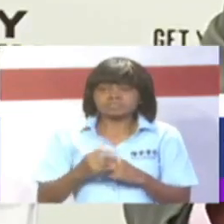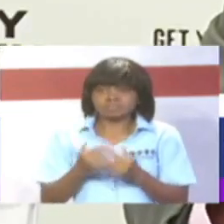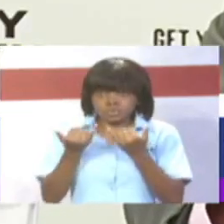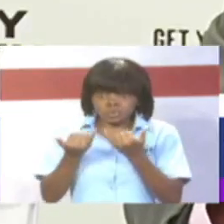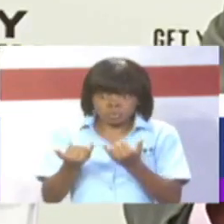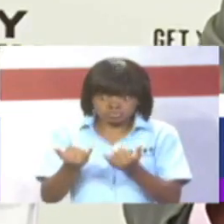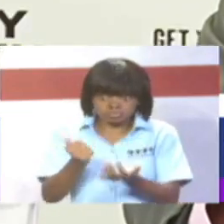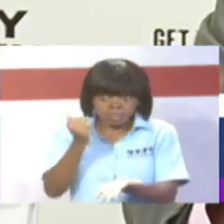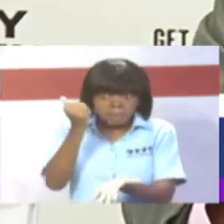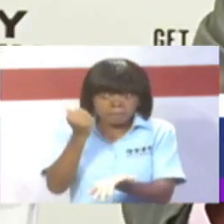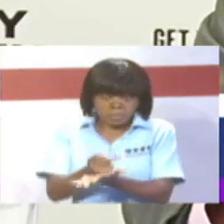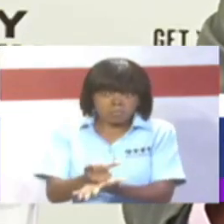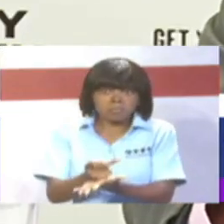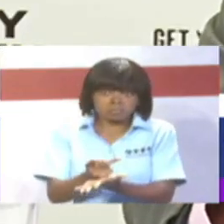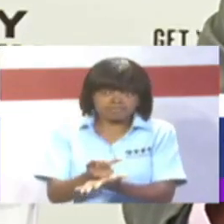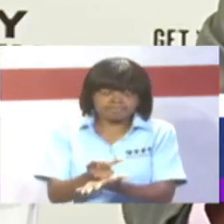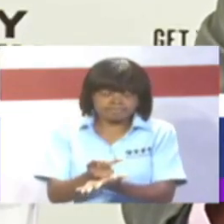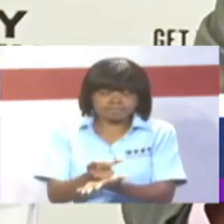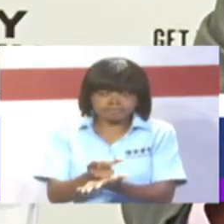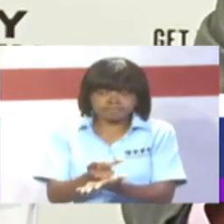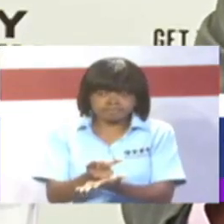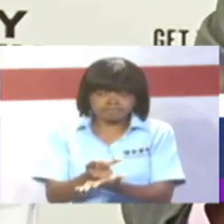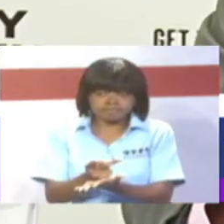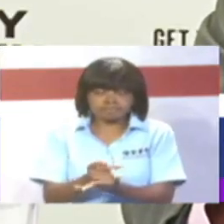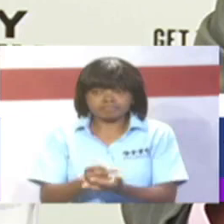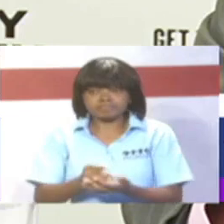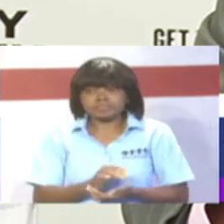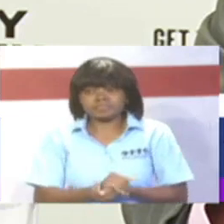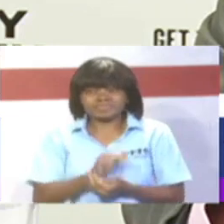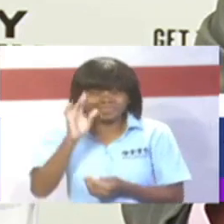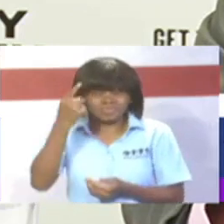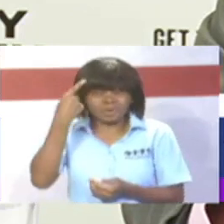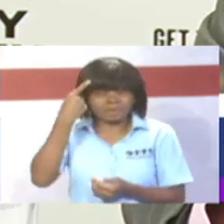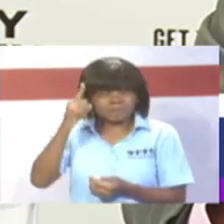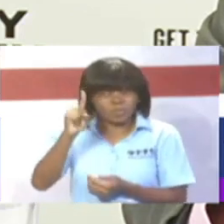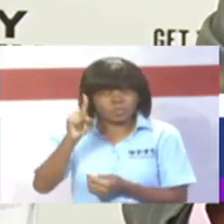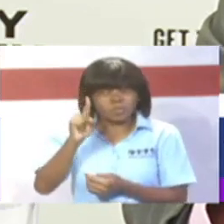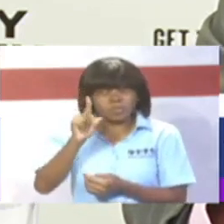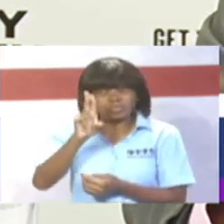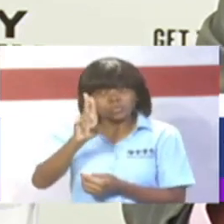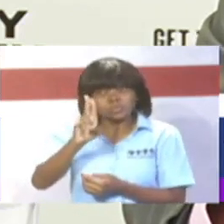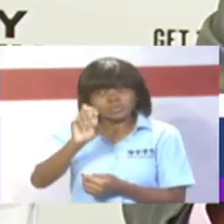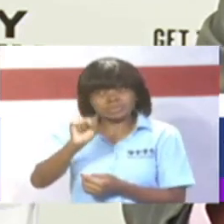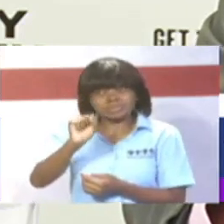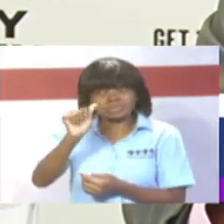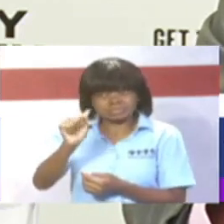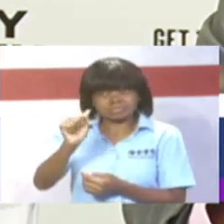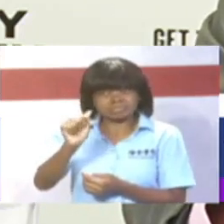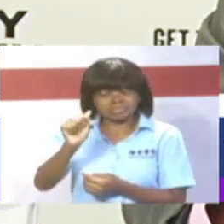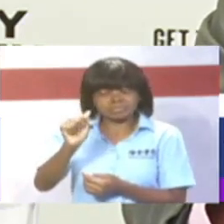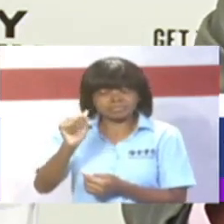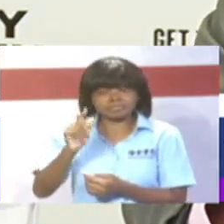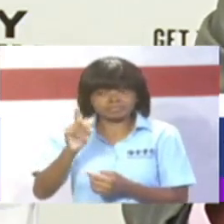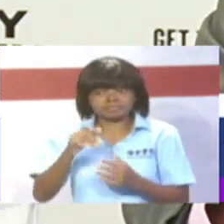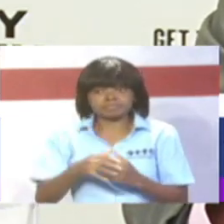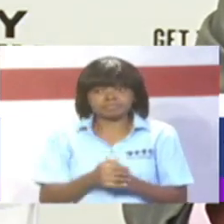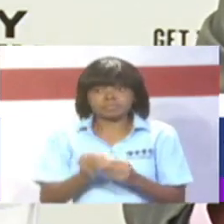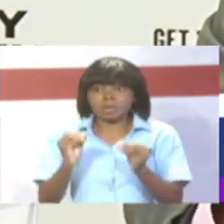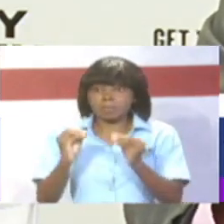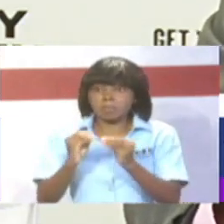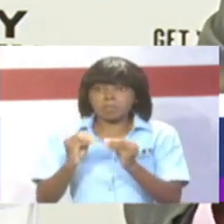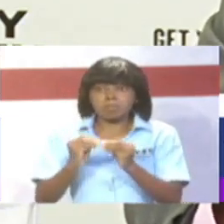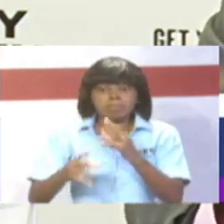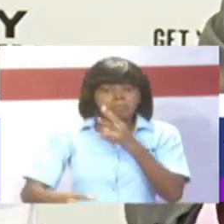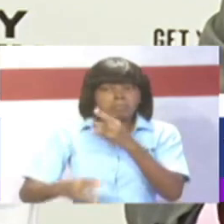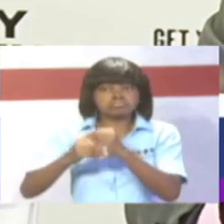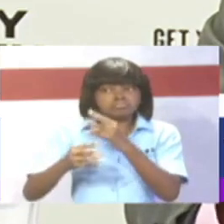national level approval for the United States. As additional data is collected and collated, analyzed,